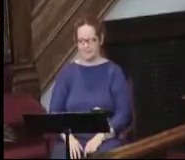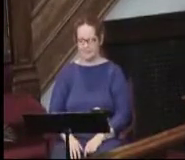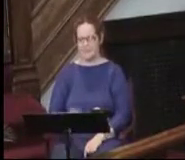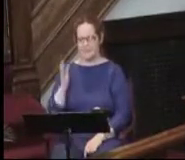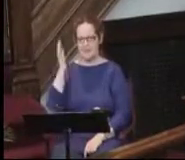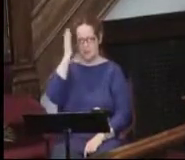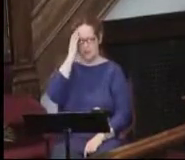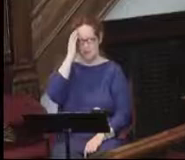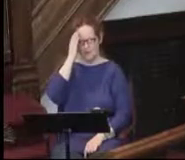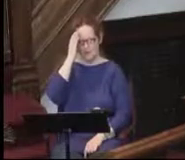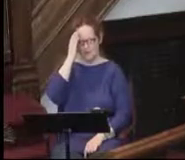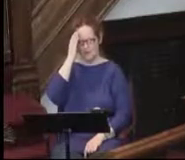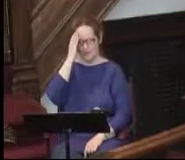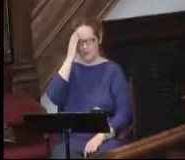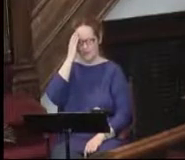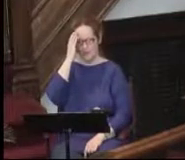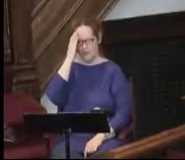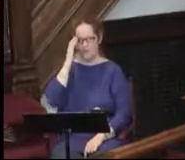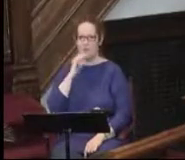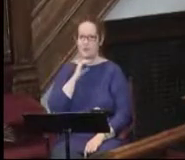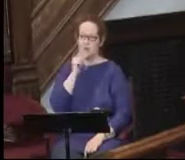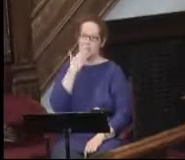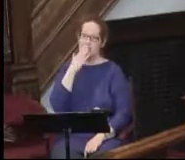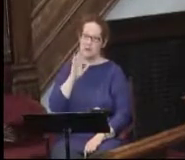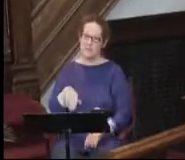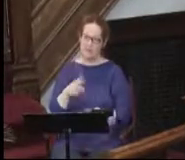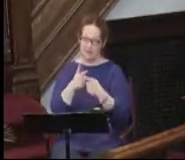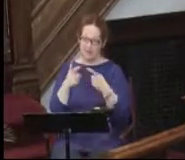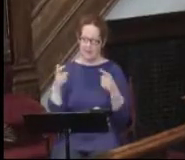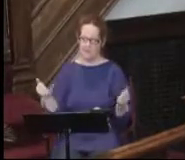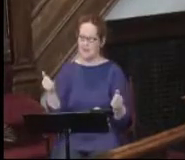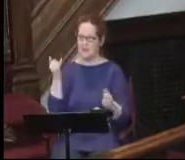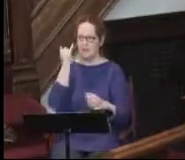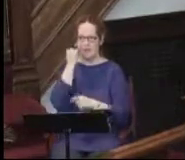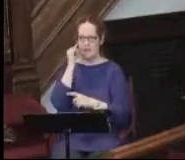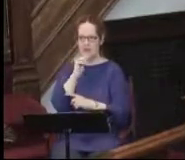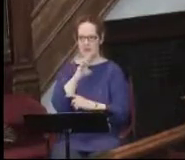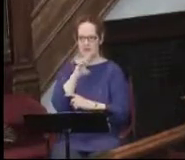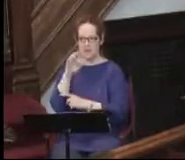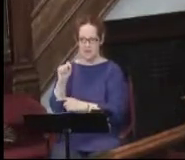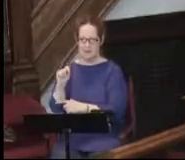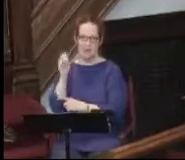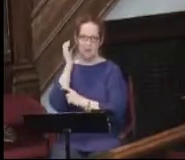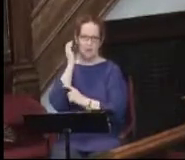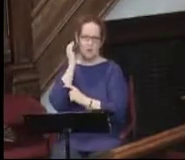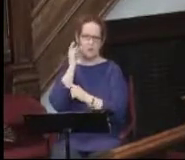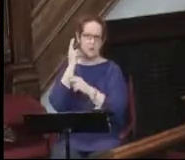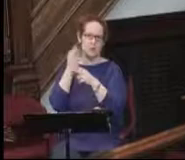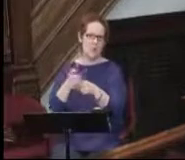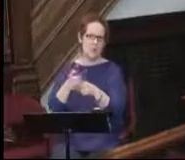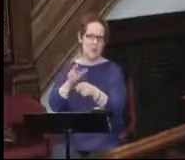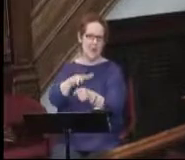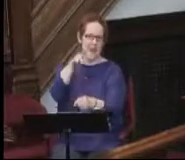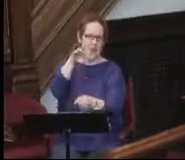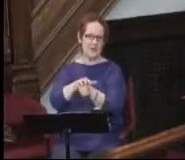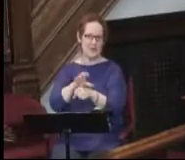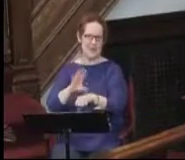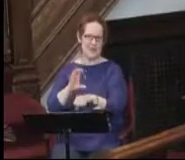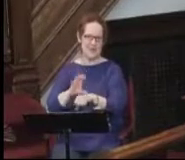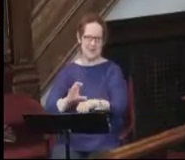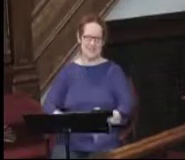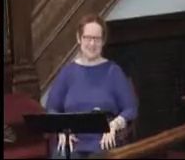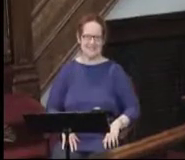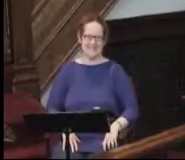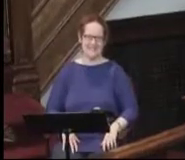know, it wouldn't be a bad thing if MCC Toronto became known as the Angry Church.